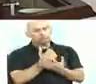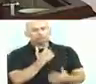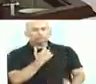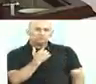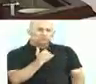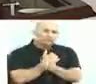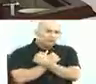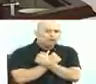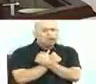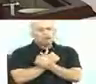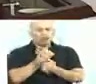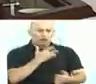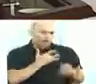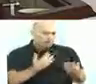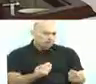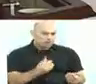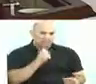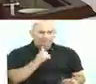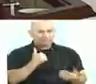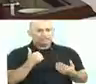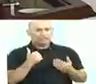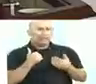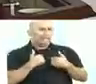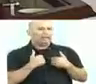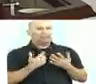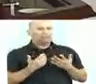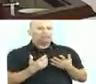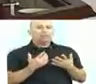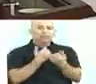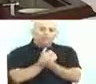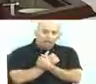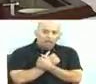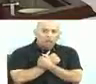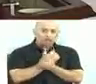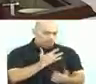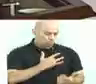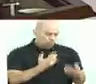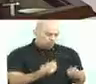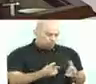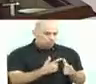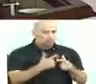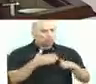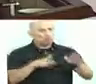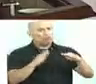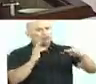love mercy, not have it, just love mercy, and then to walk humbly.